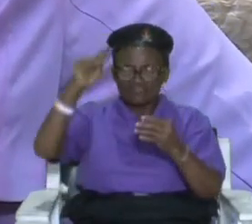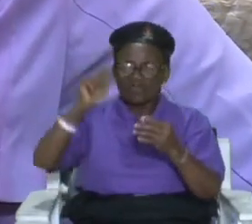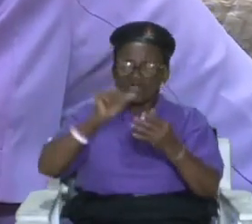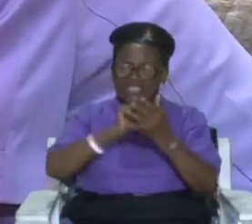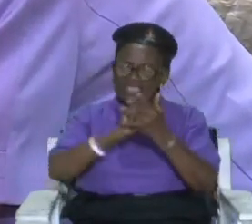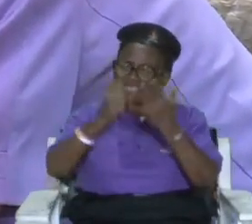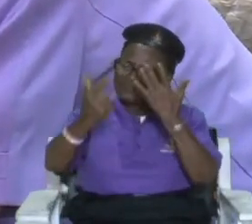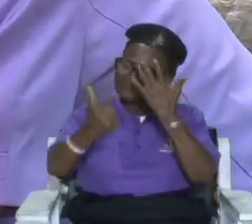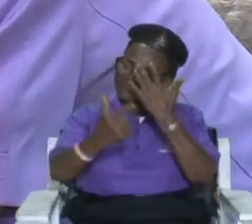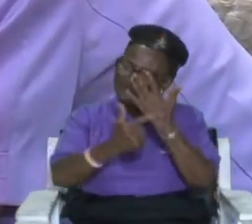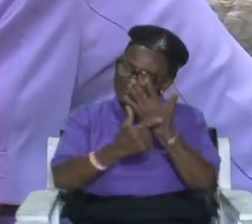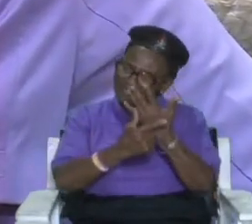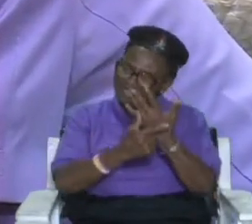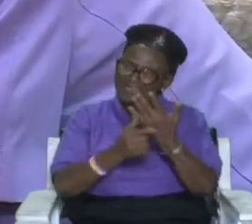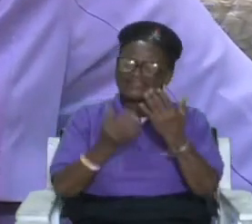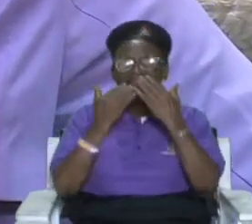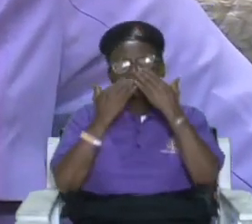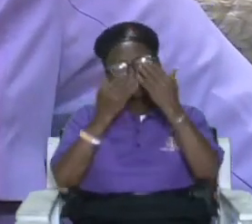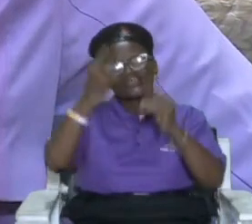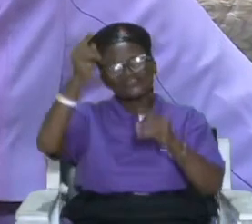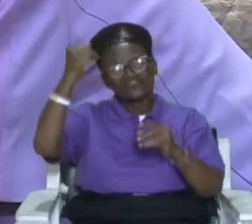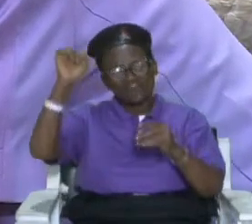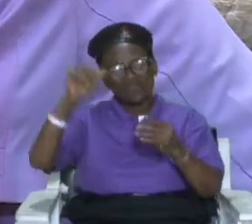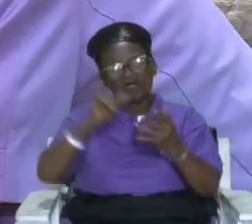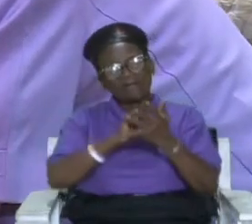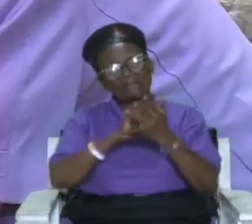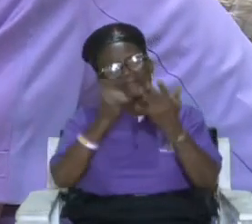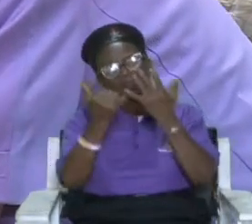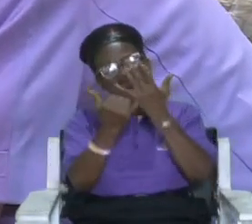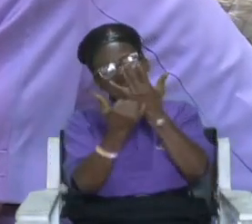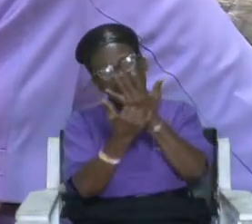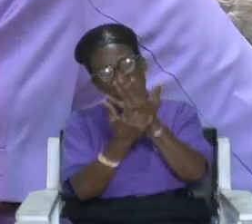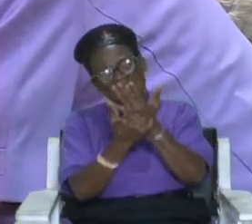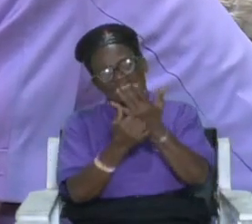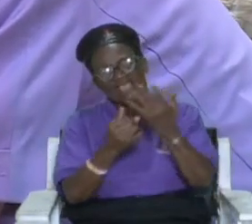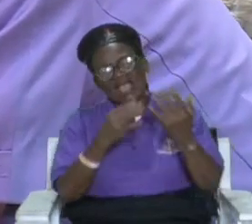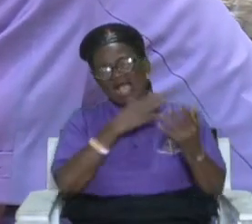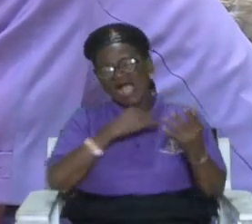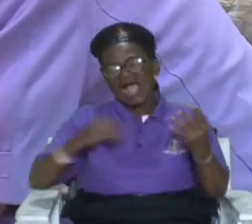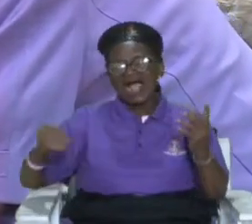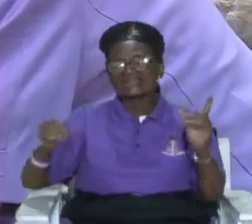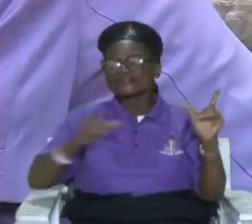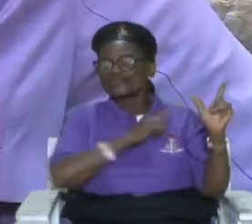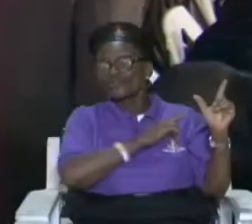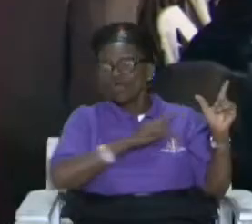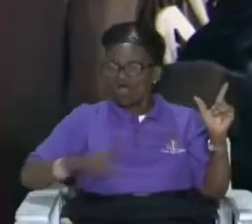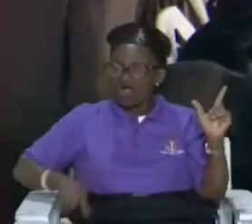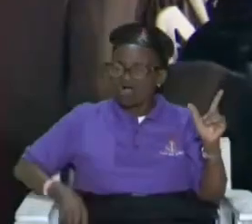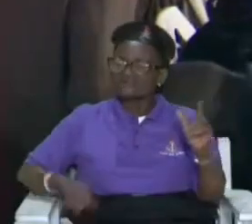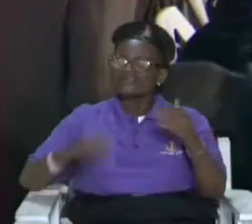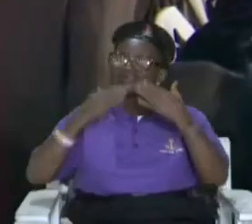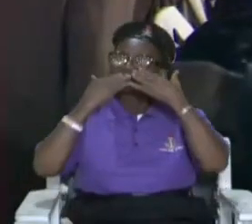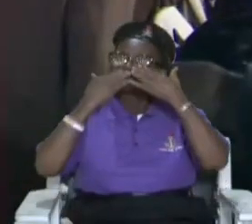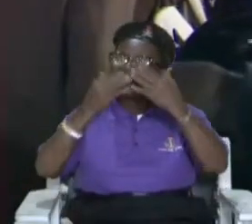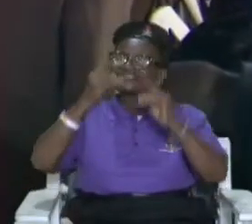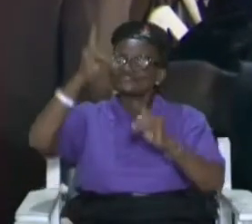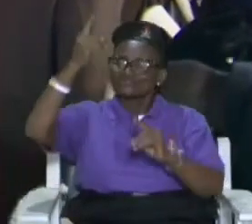April. Thank you for May. And Lord, thank you for June.